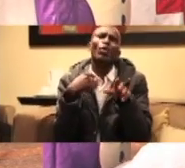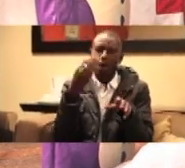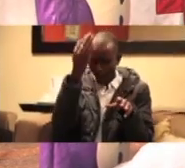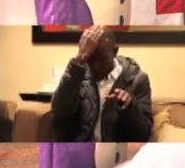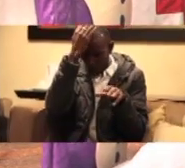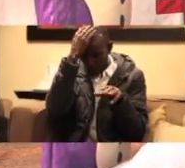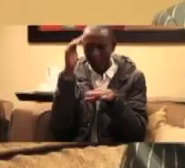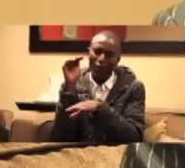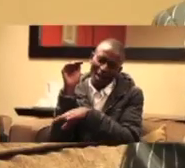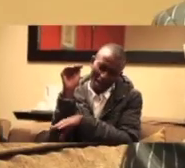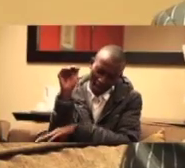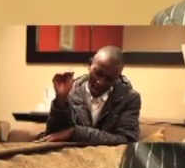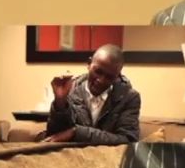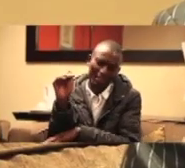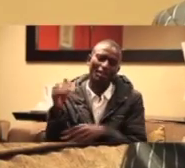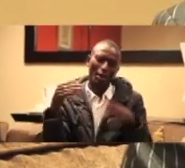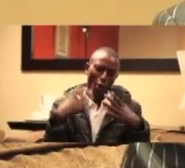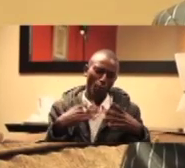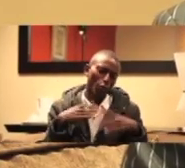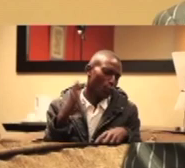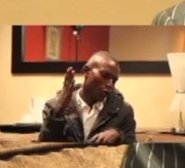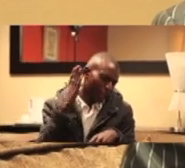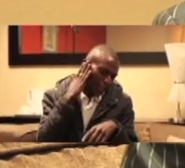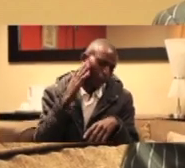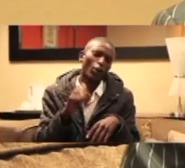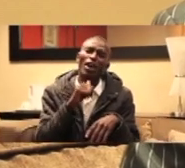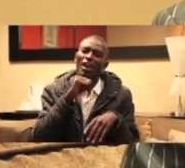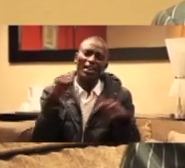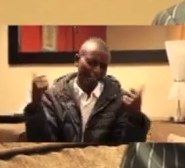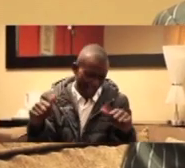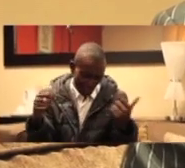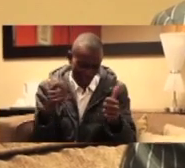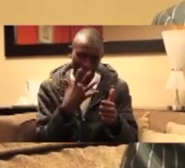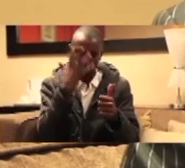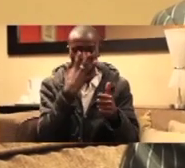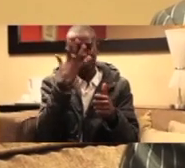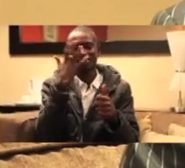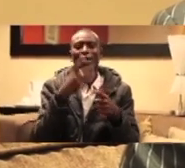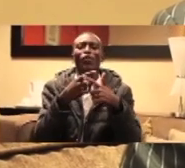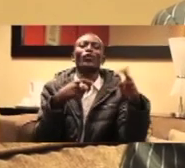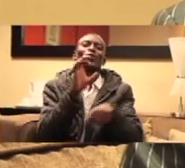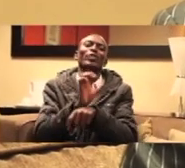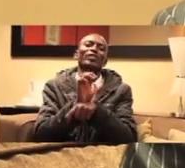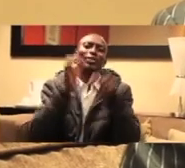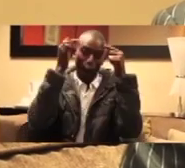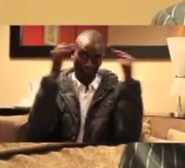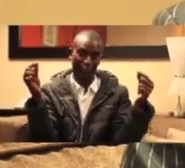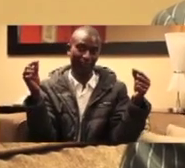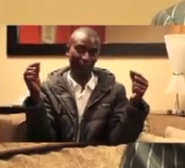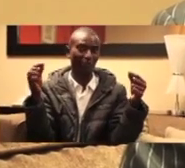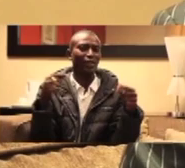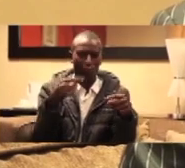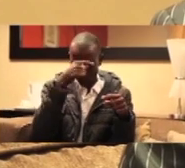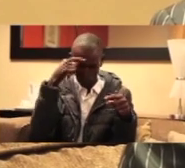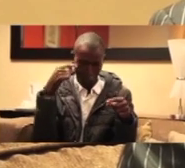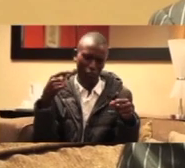are hearing impaired, not to shy away from doing a church wedding, because we realize that it's possible